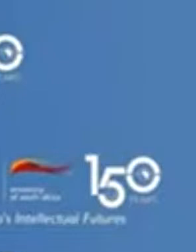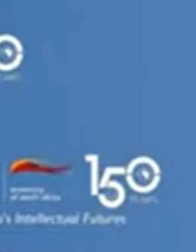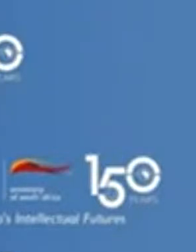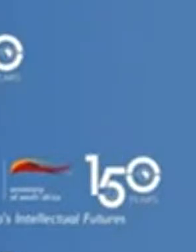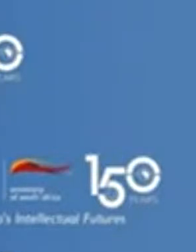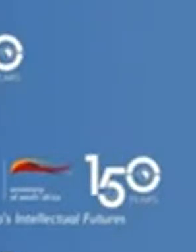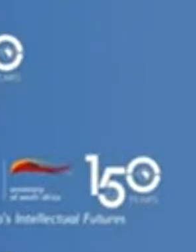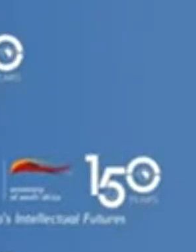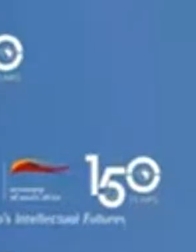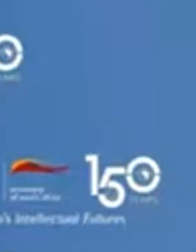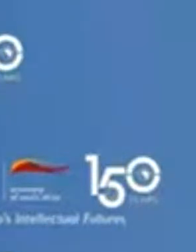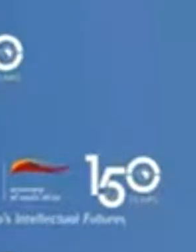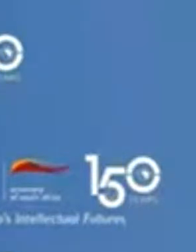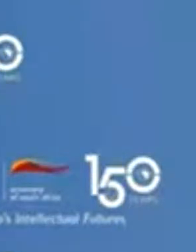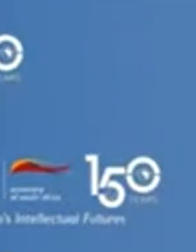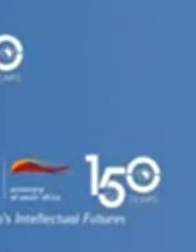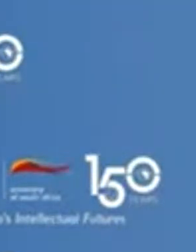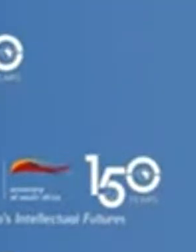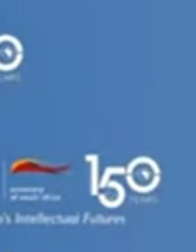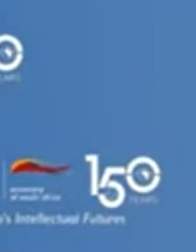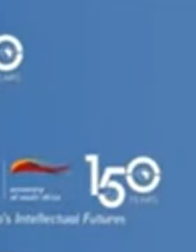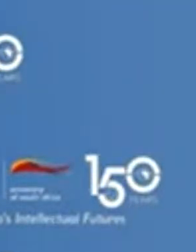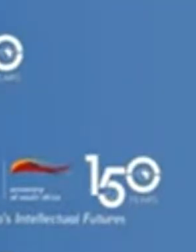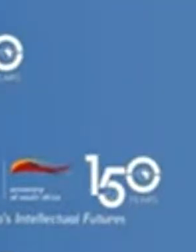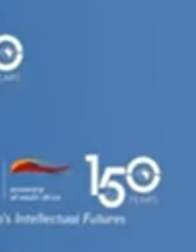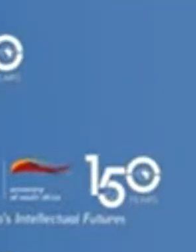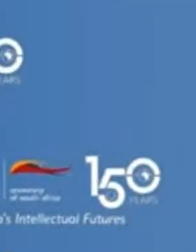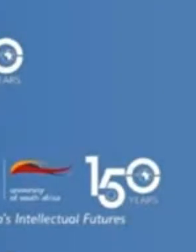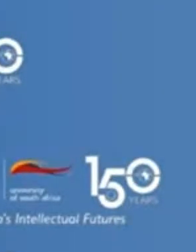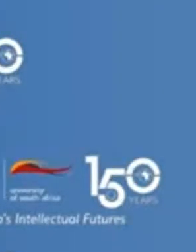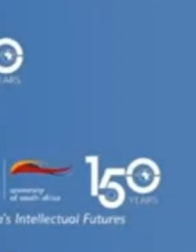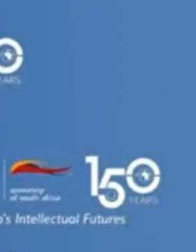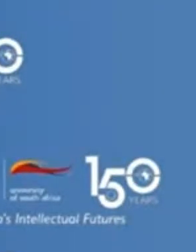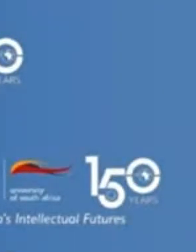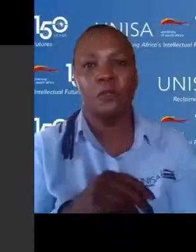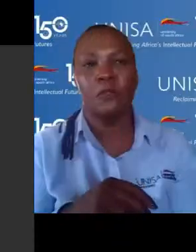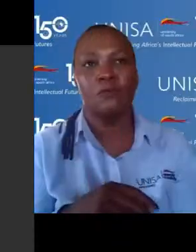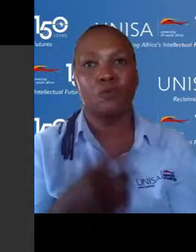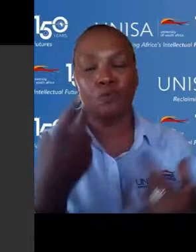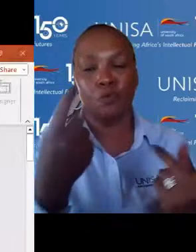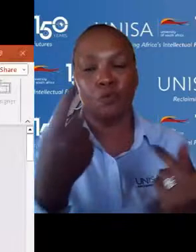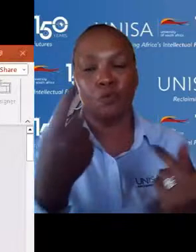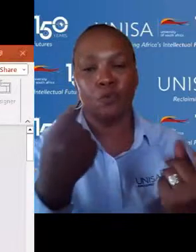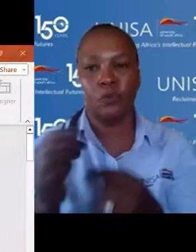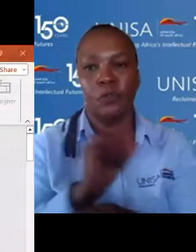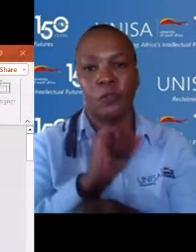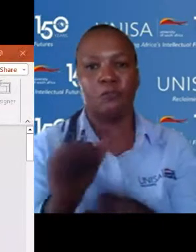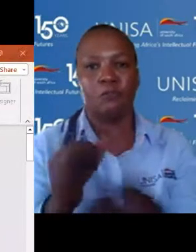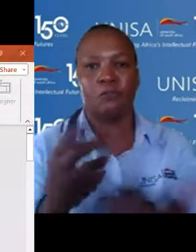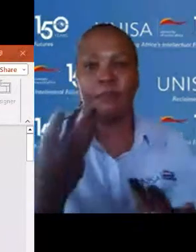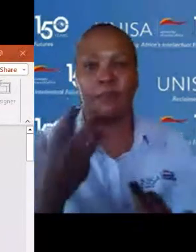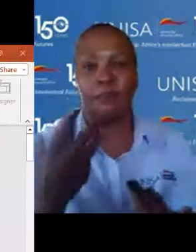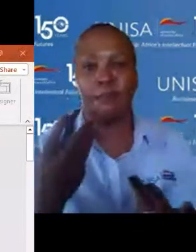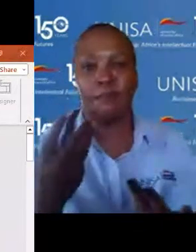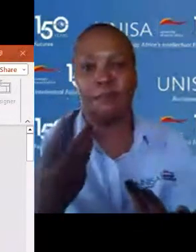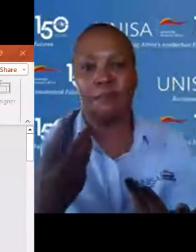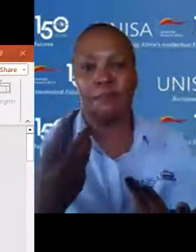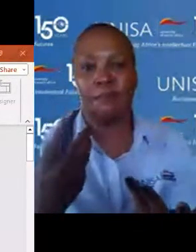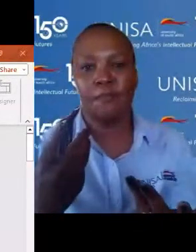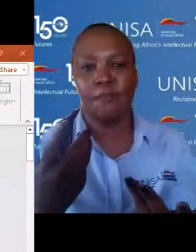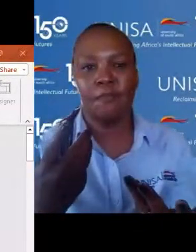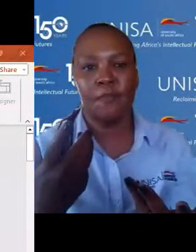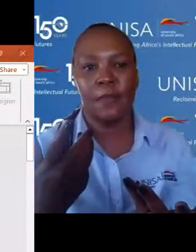when Ms. Gugu Zikali was supposed to take over, she was supposed to give